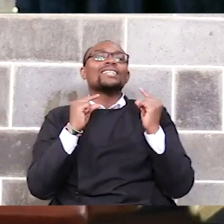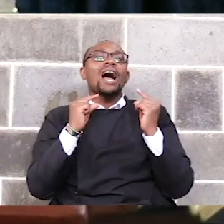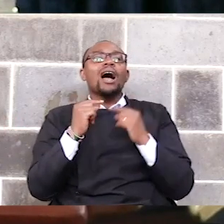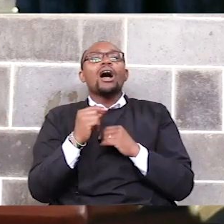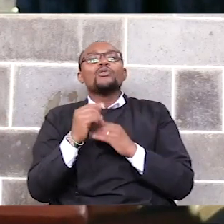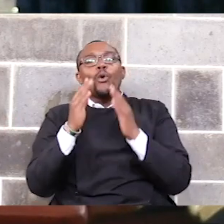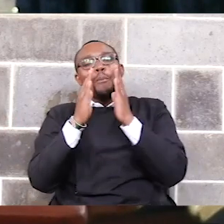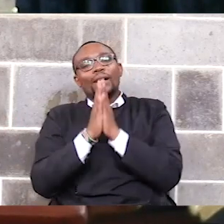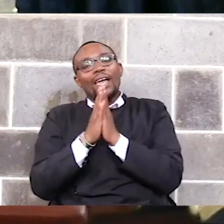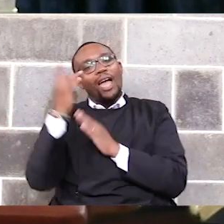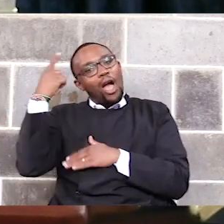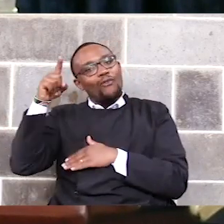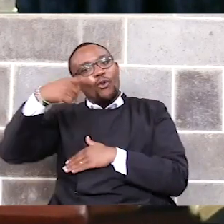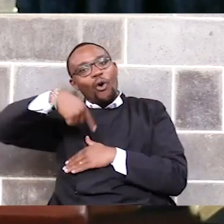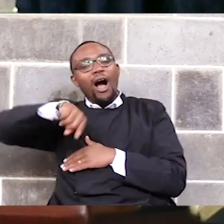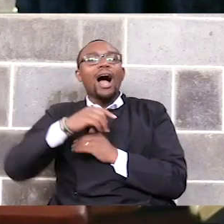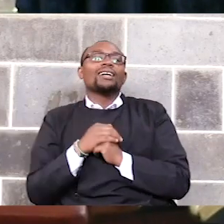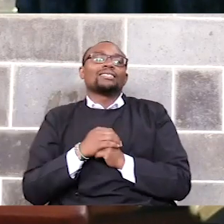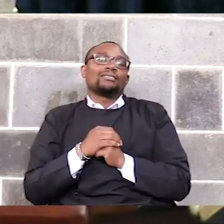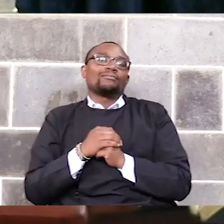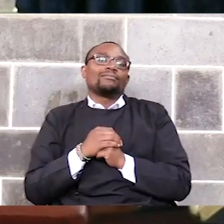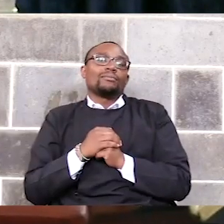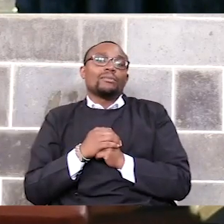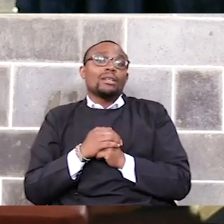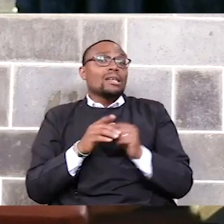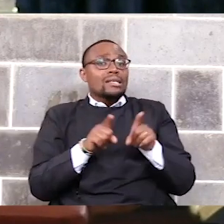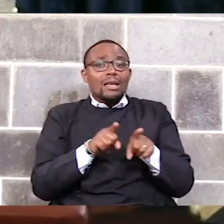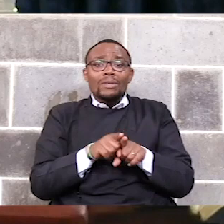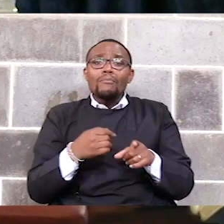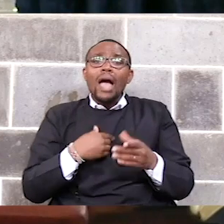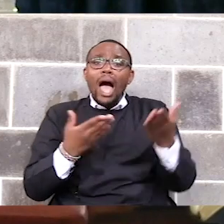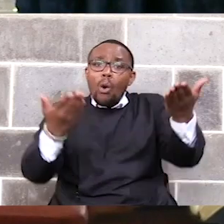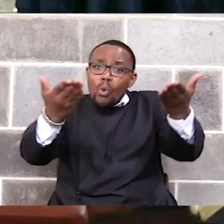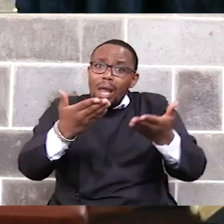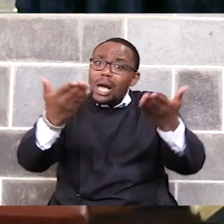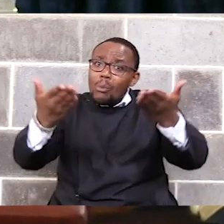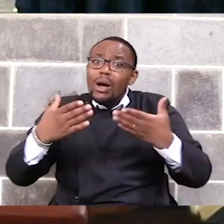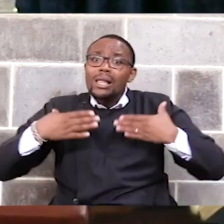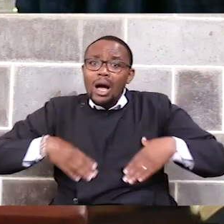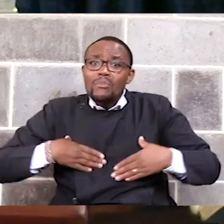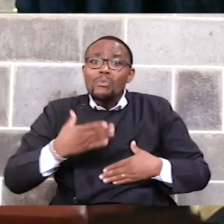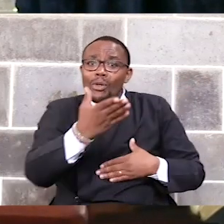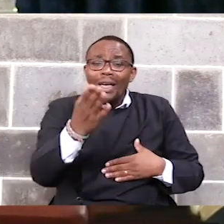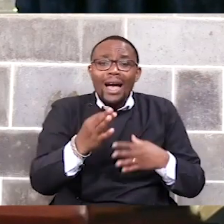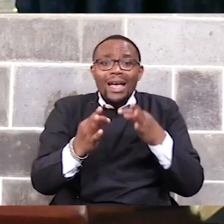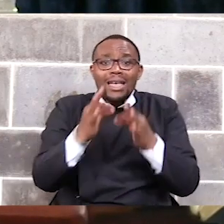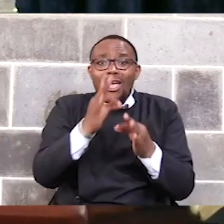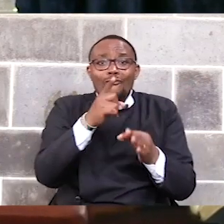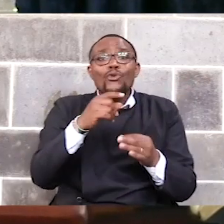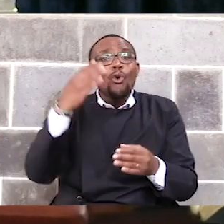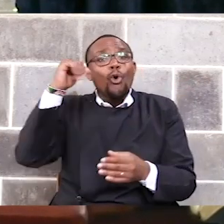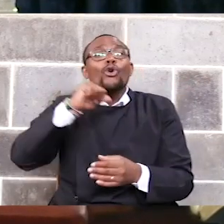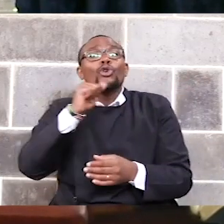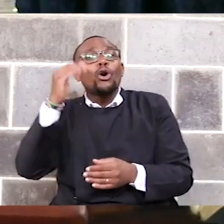and pray with us, I'd like to welcome any person out there who does not have a personal relationship with the